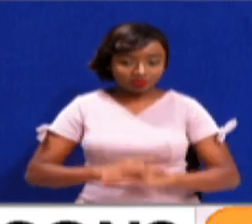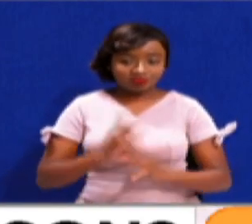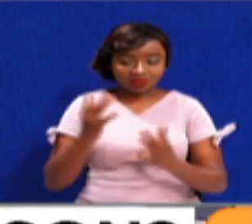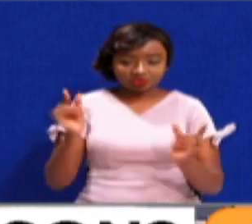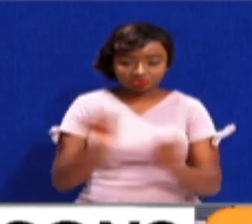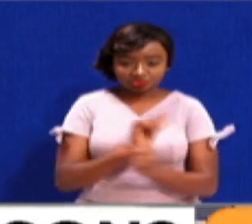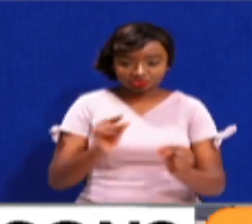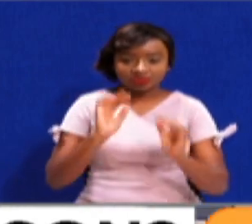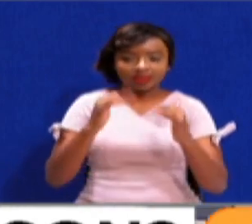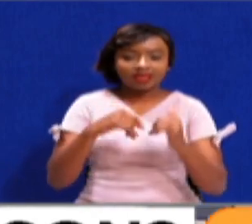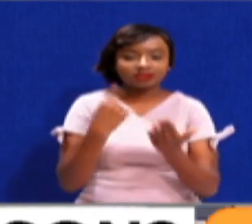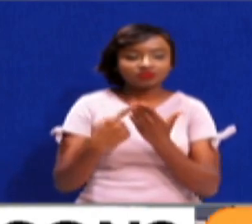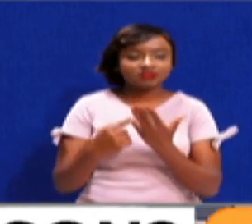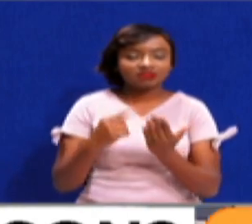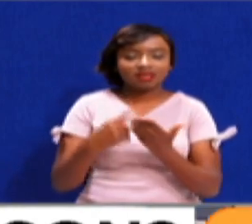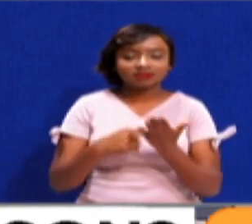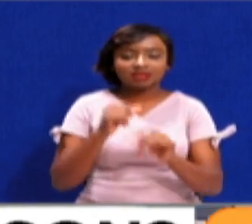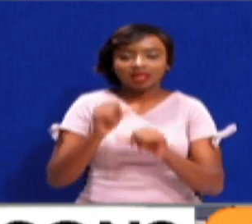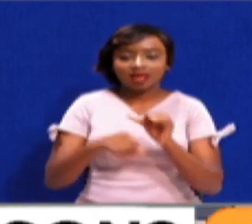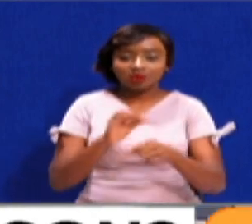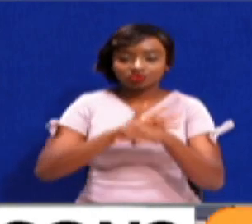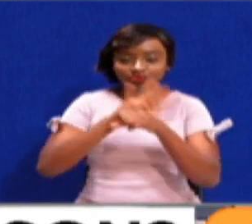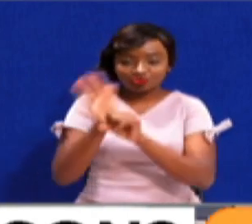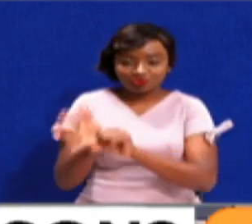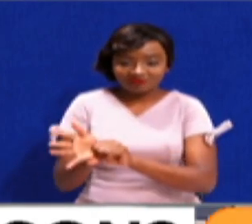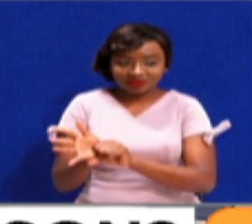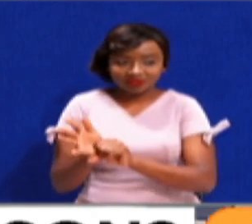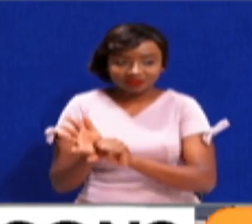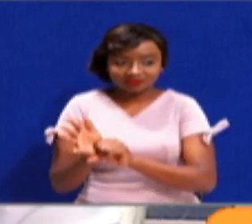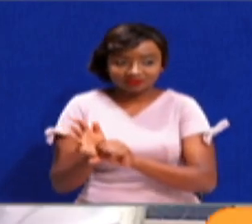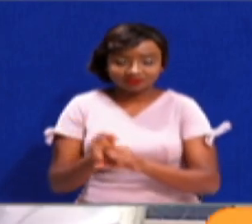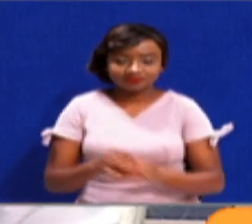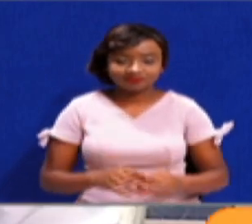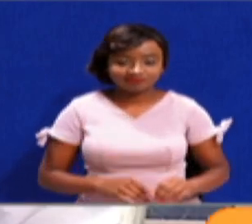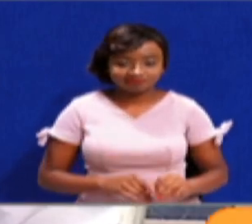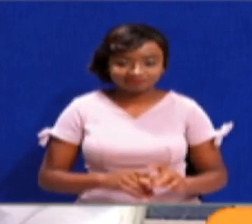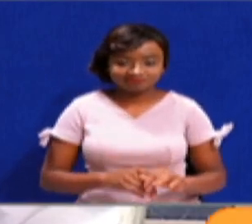we come back, we'll be talking about COVID